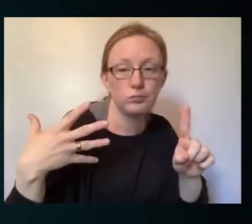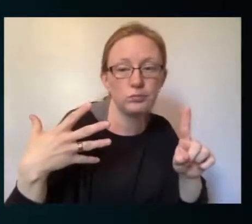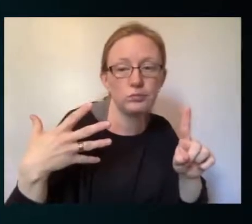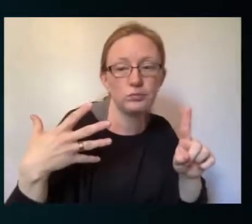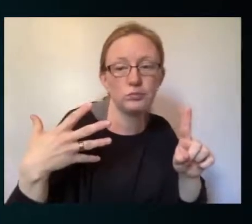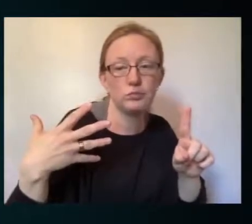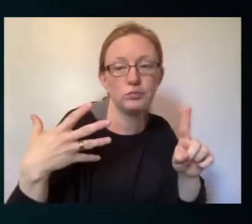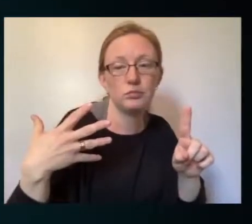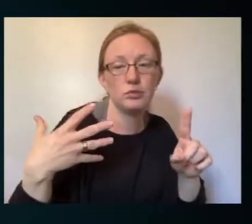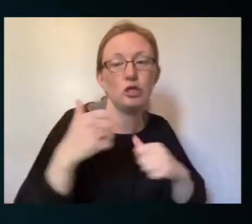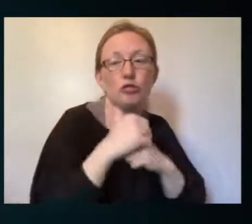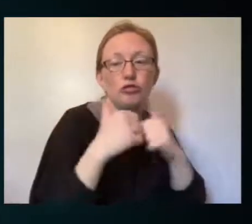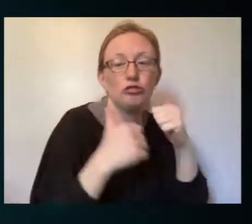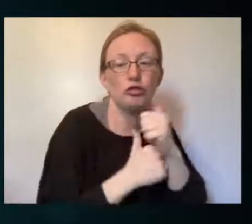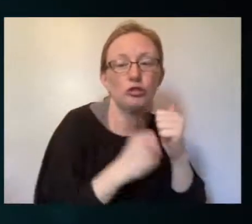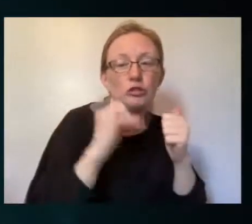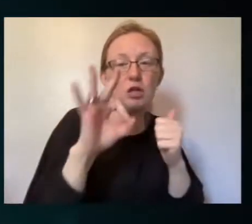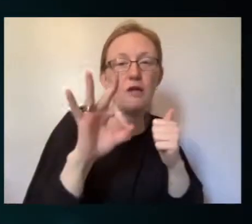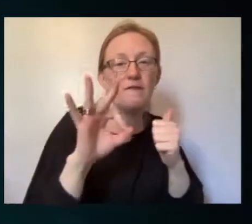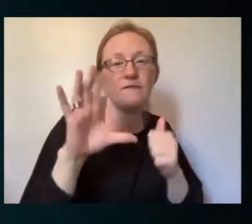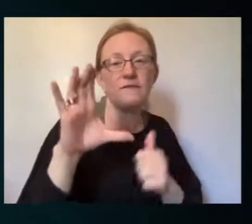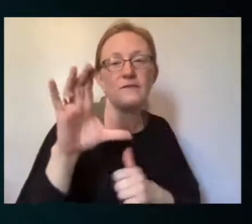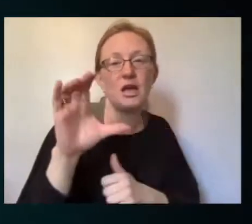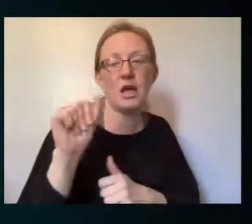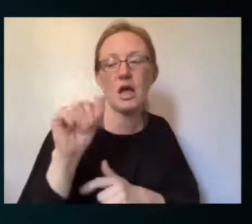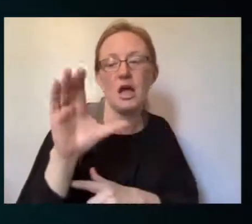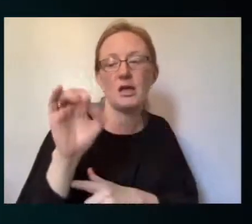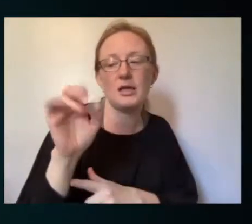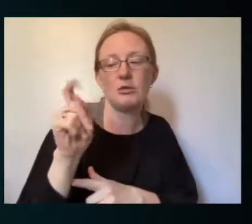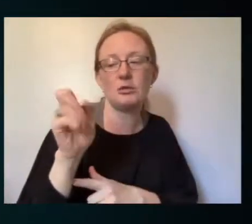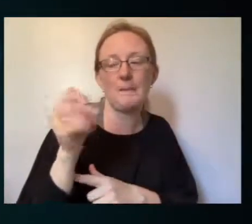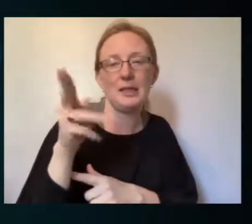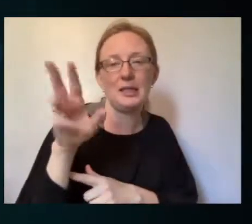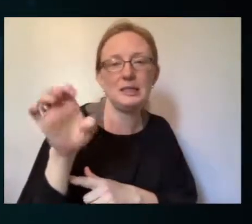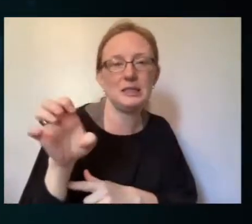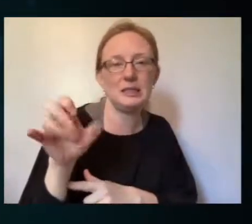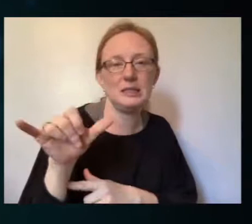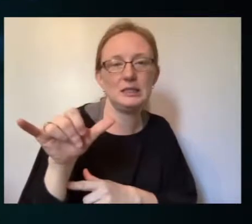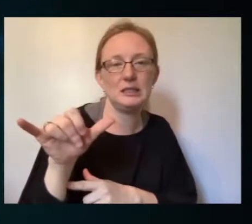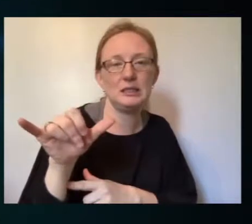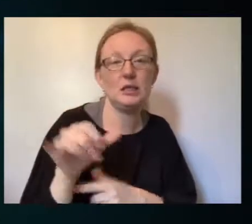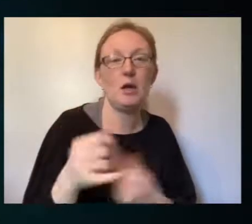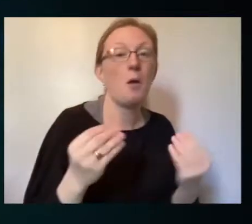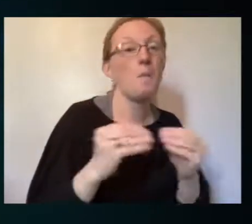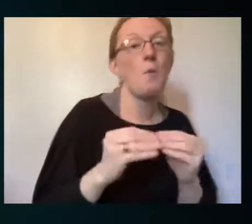just structures of accountability, maybe more democratic